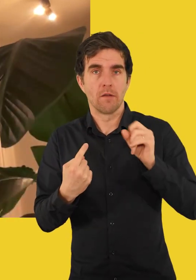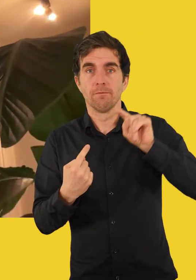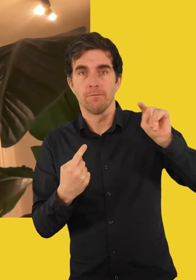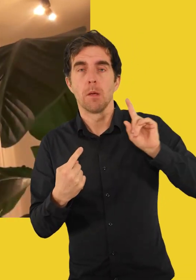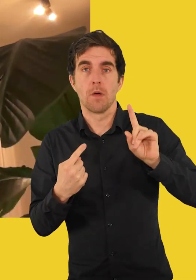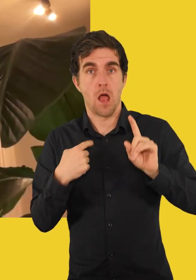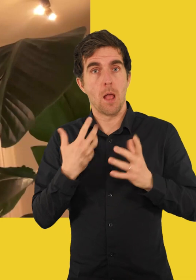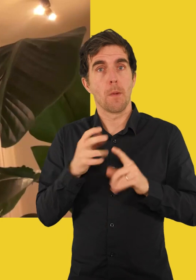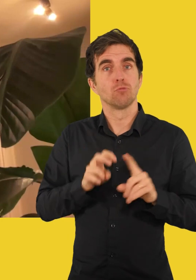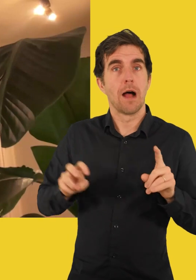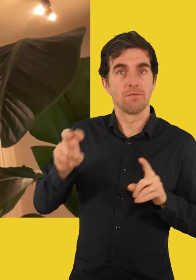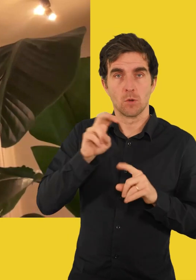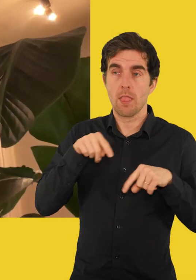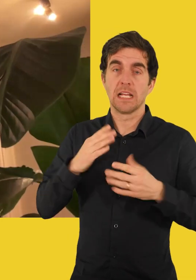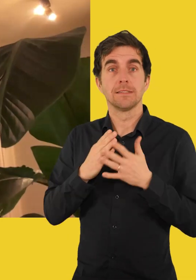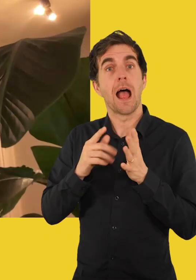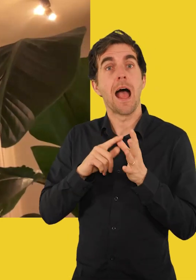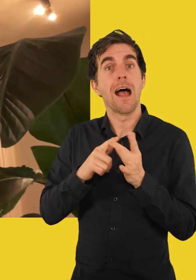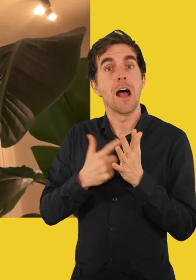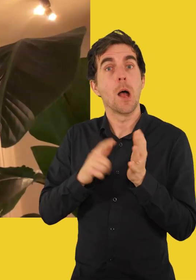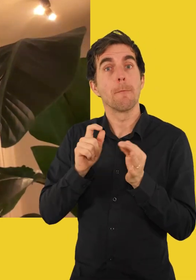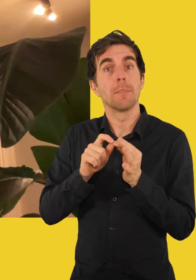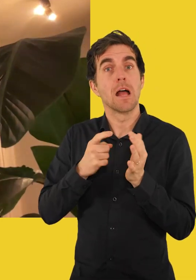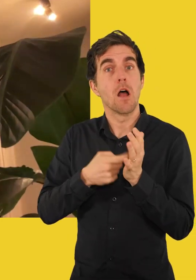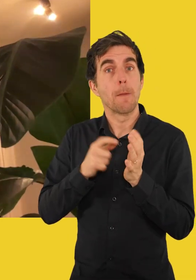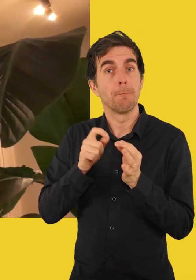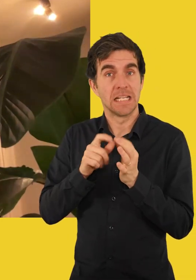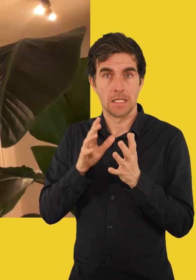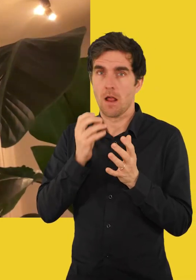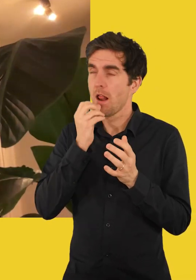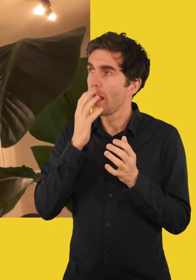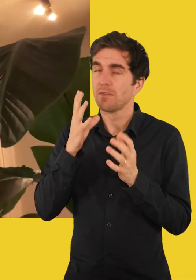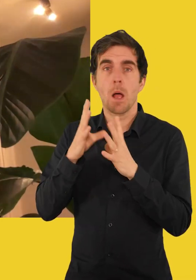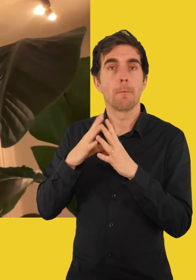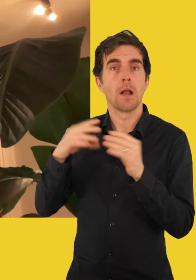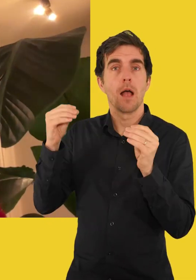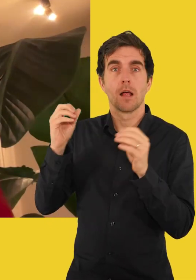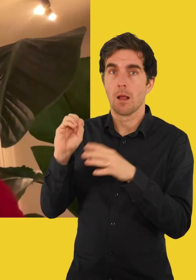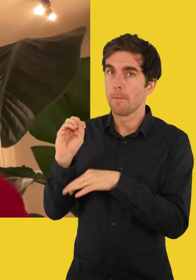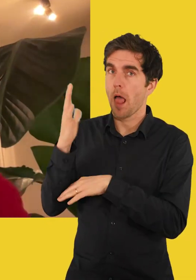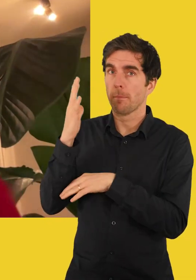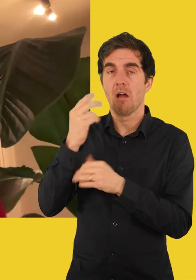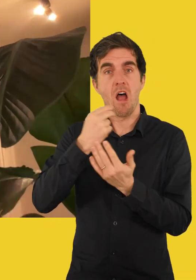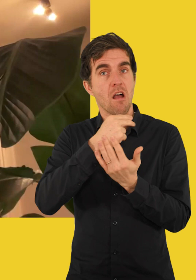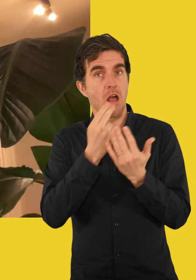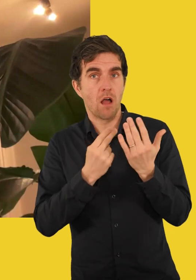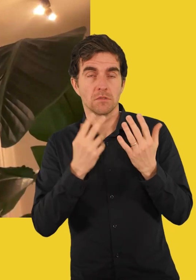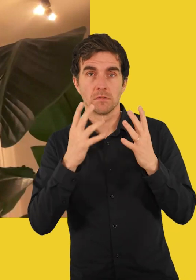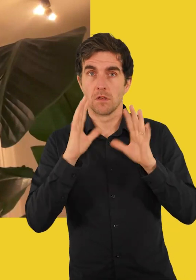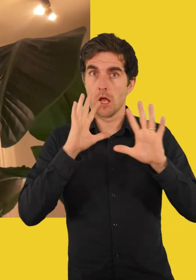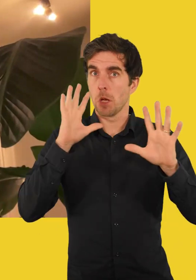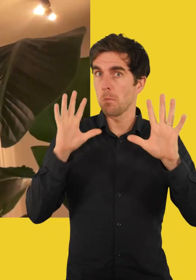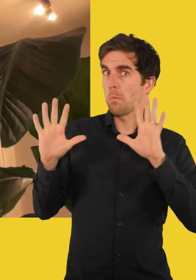I'm in an Airbnb, but there's a really big banana palm leaf behind me on one side and a bit of artwork,